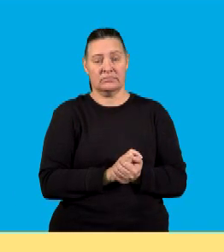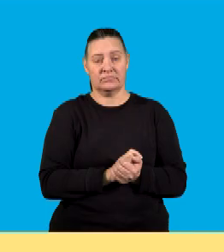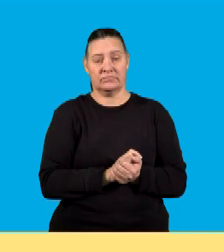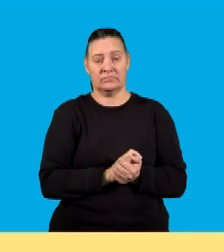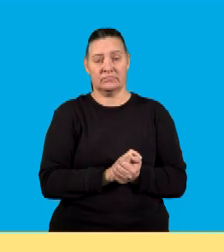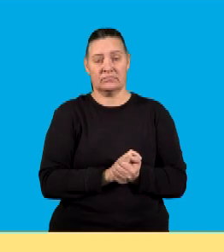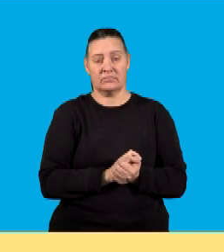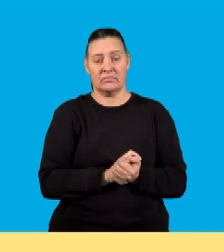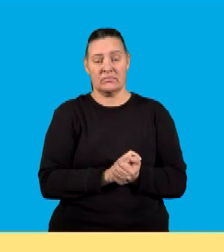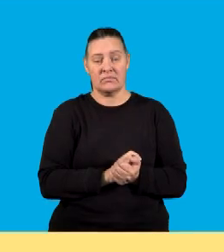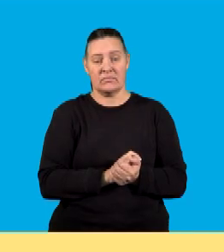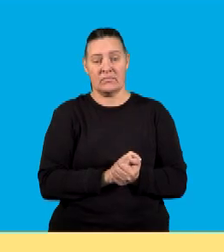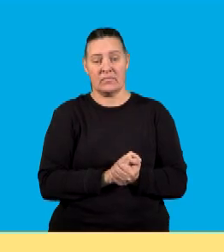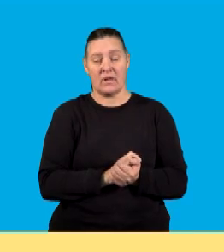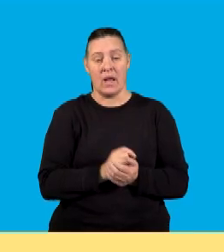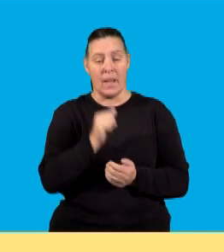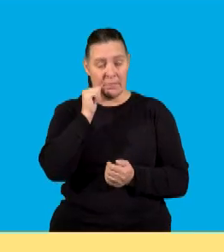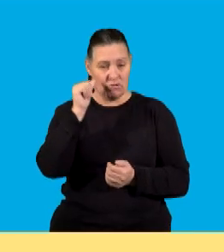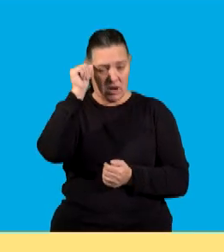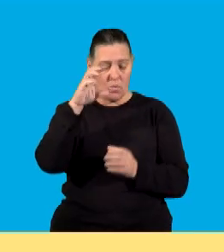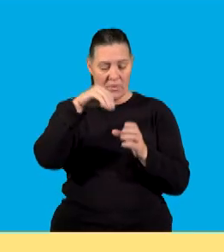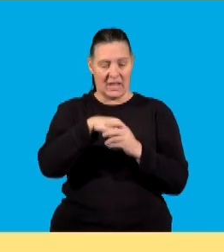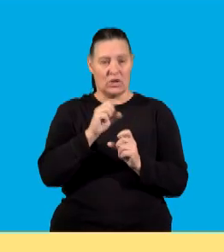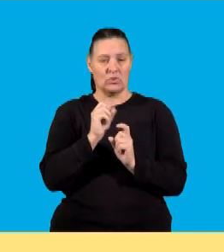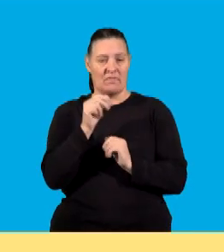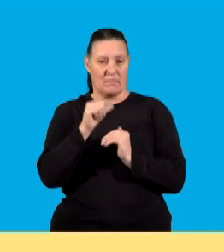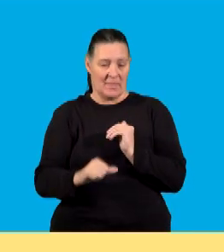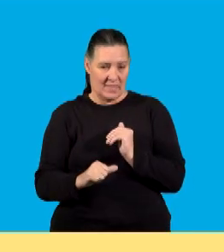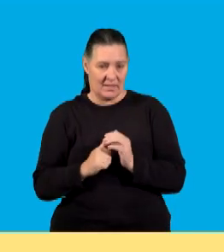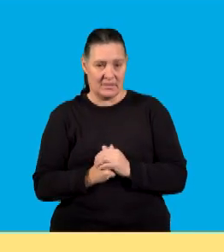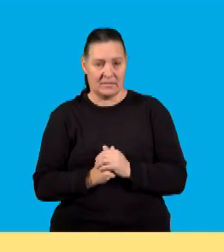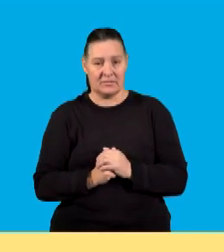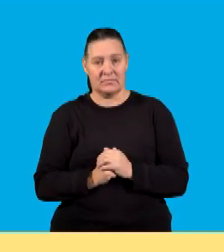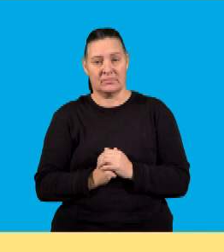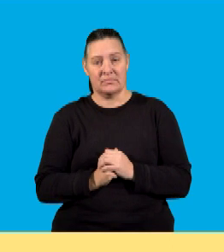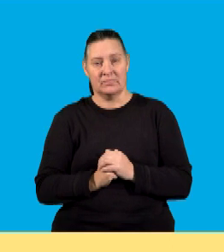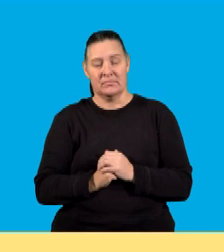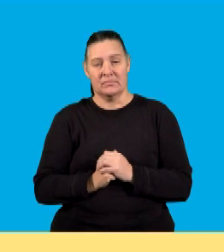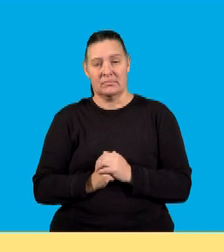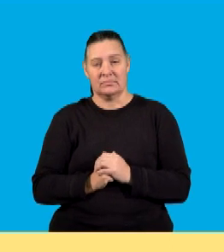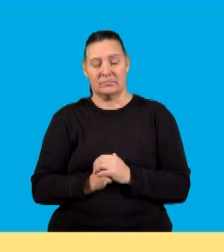deposit maturing within 12 months. Maturing